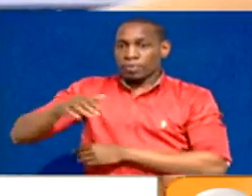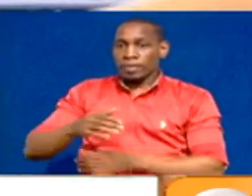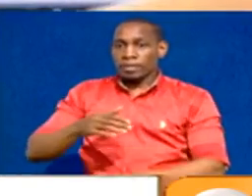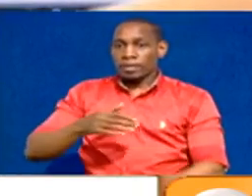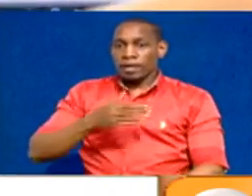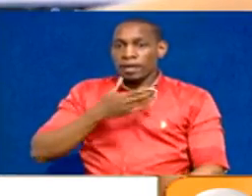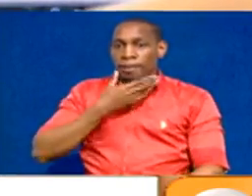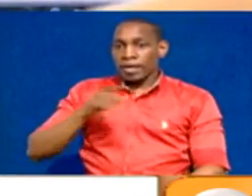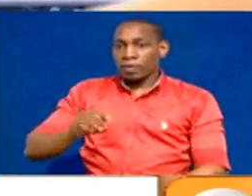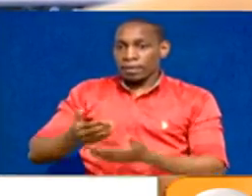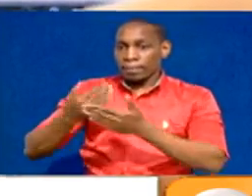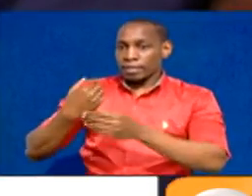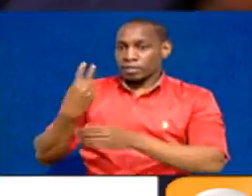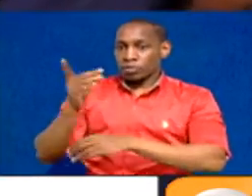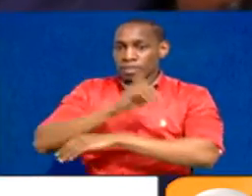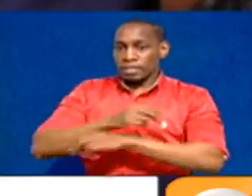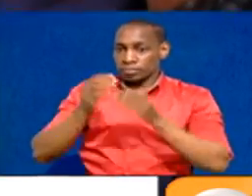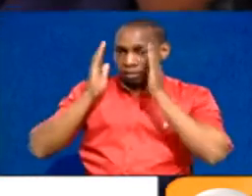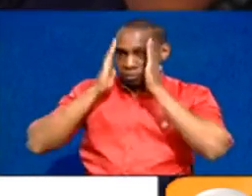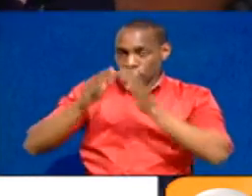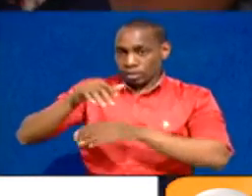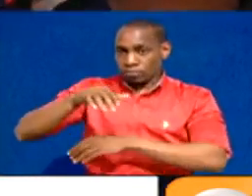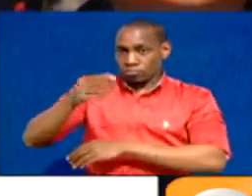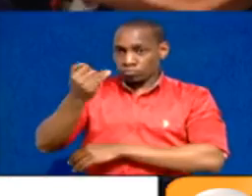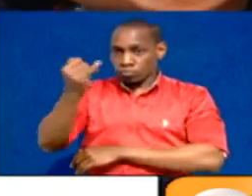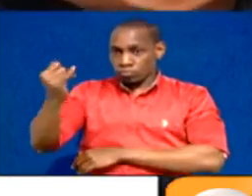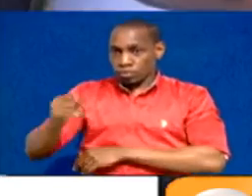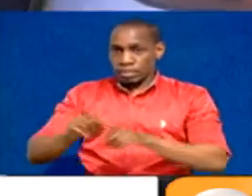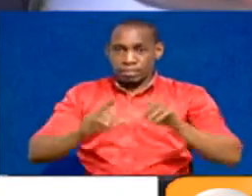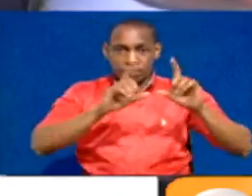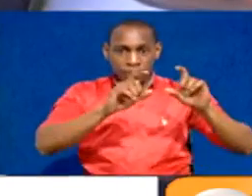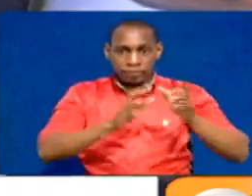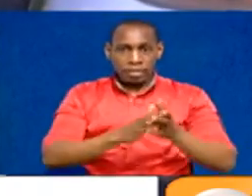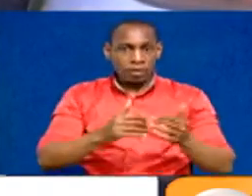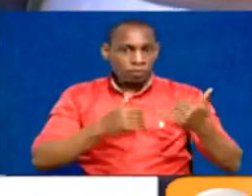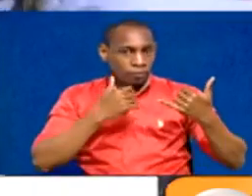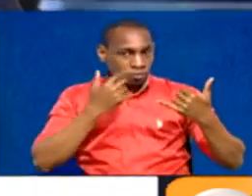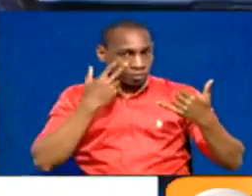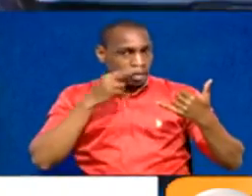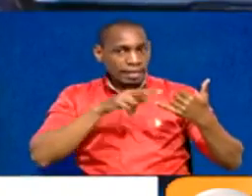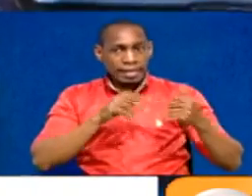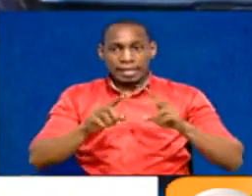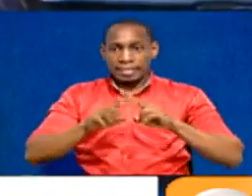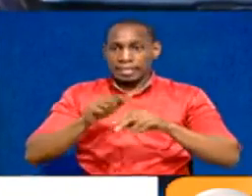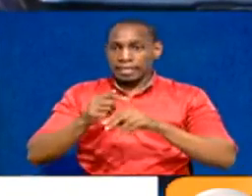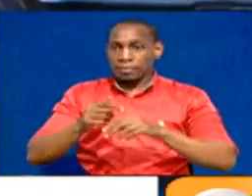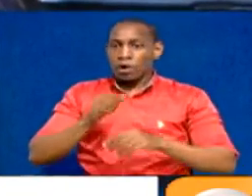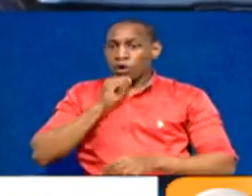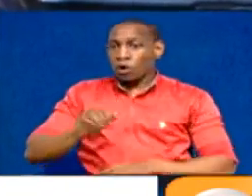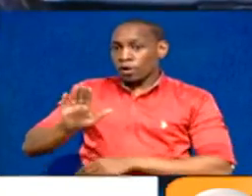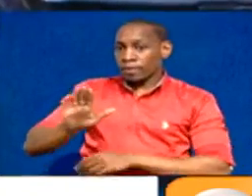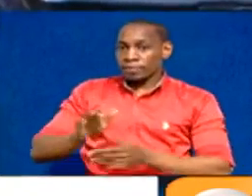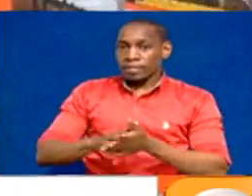last 2 days, she had set her eyes on perfecting this using one of the pictures in the phone. She began this at a tender age of